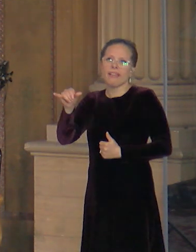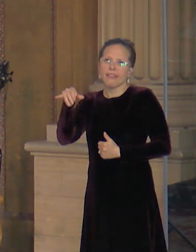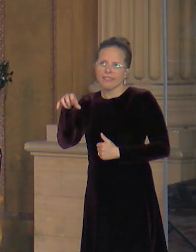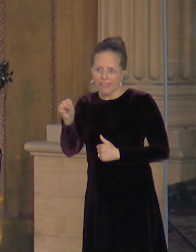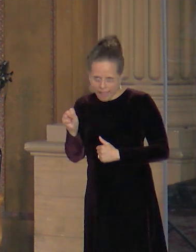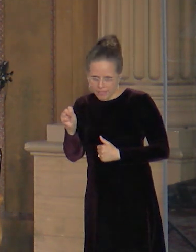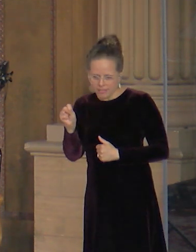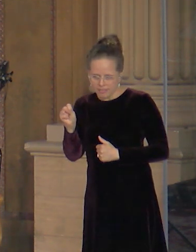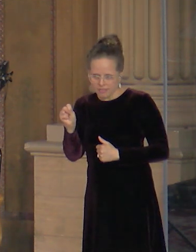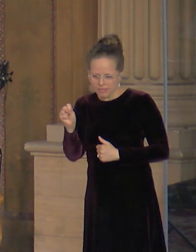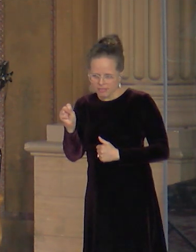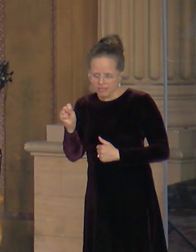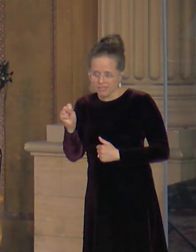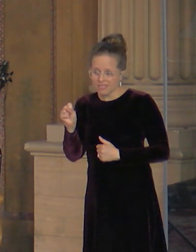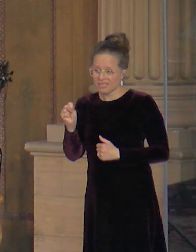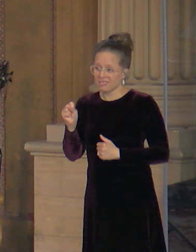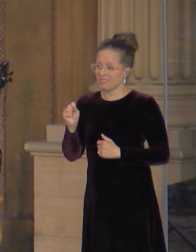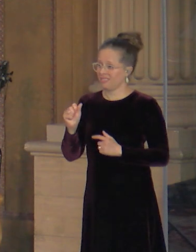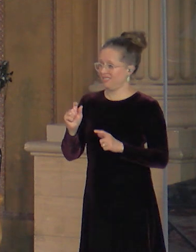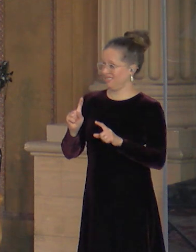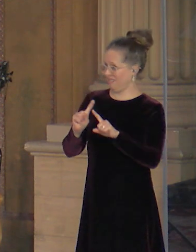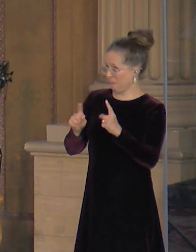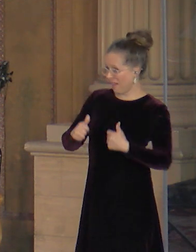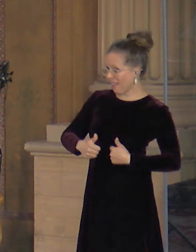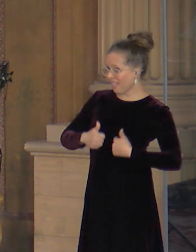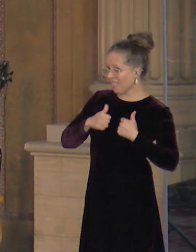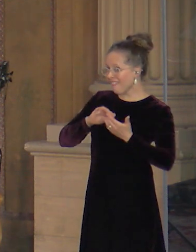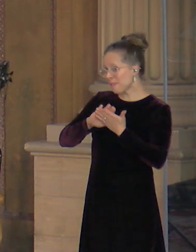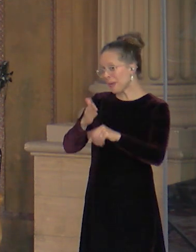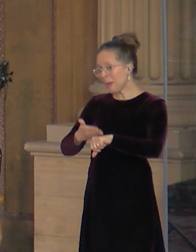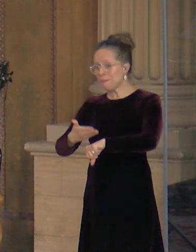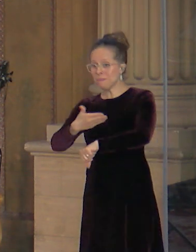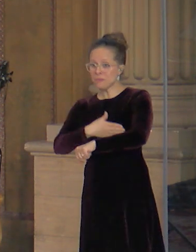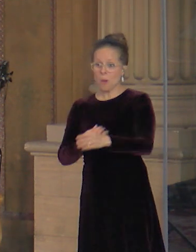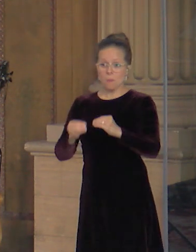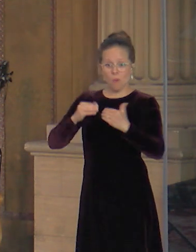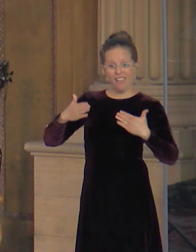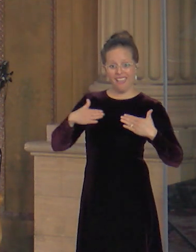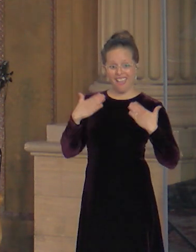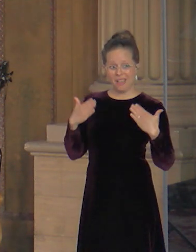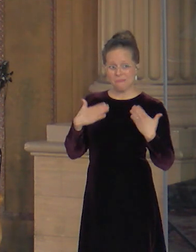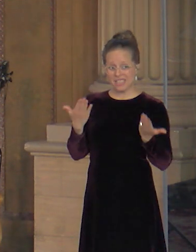Christian community but life doesn't really get happier like we thought it would